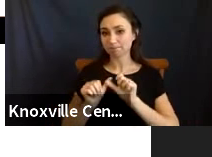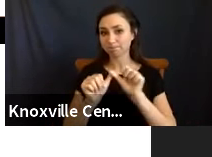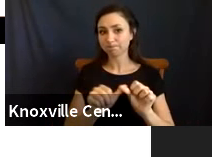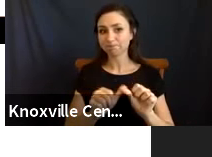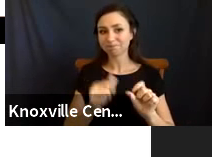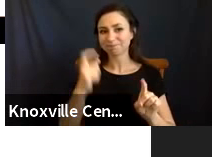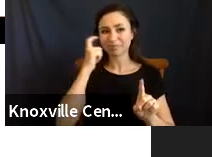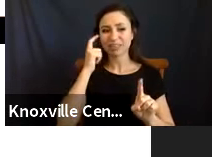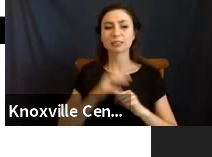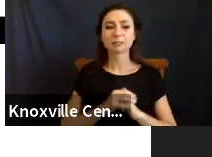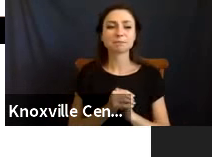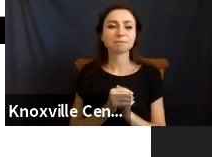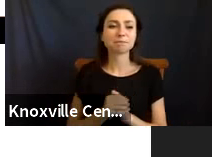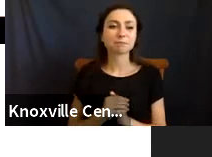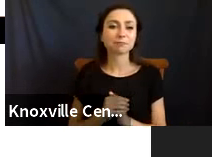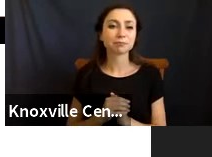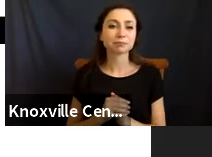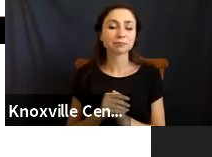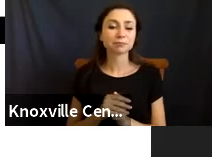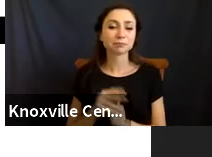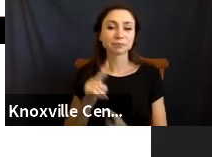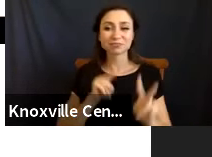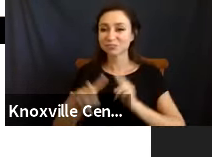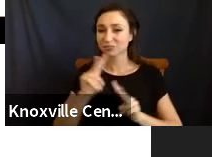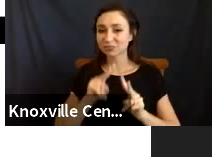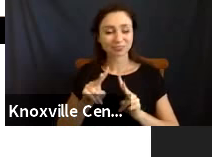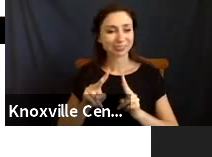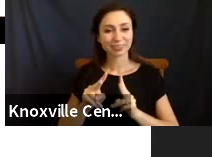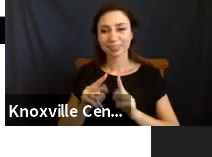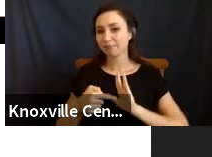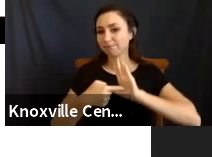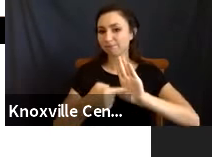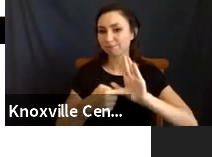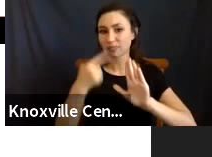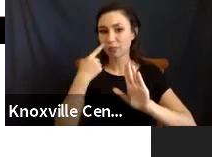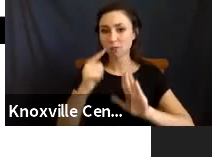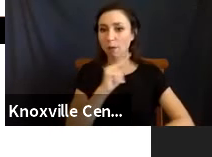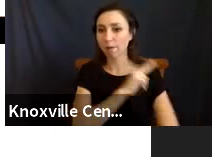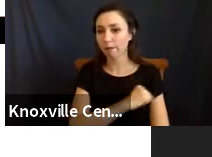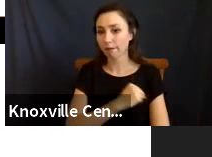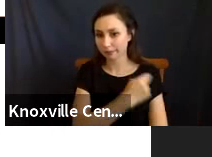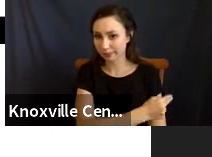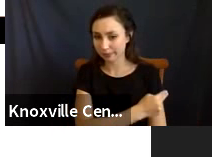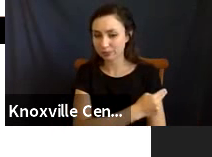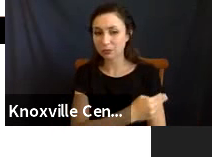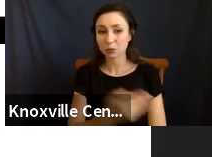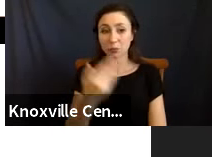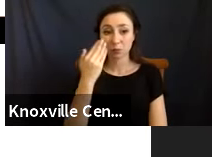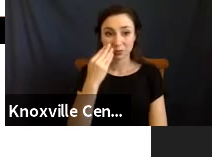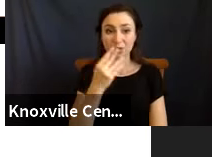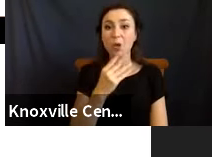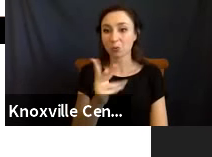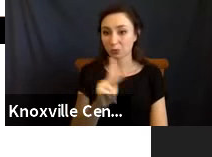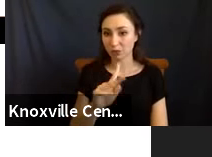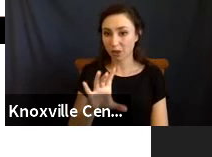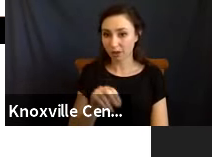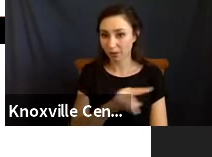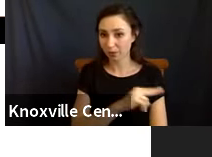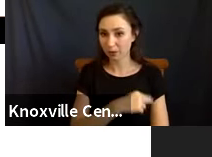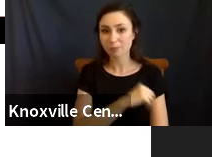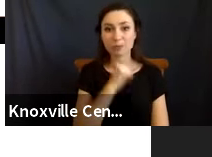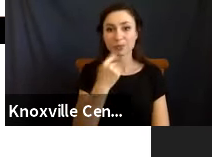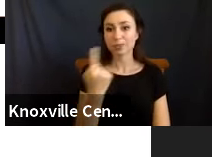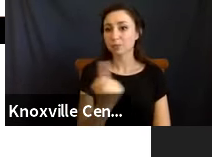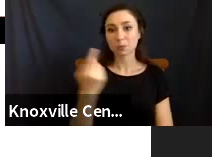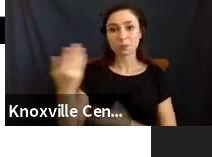just to look at some marker of hospitalization. We know that Knox County hospitals serve more than just Knox County patients. It is an indicator of